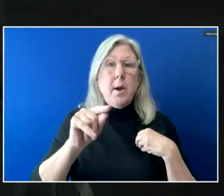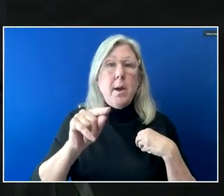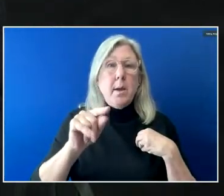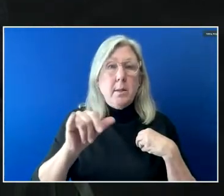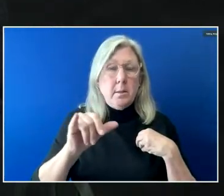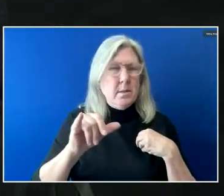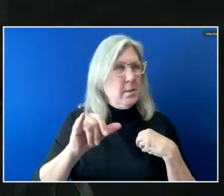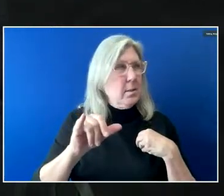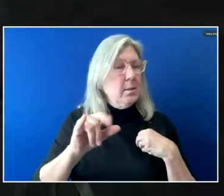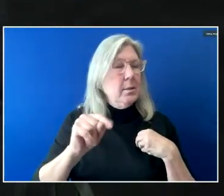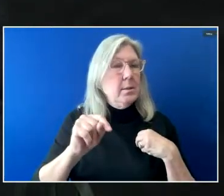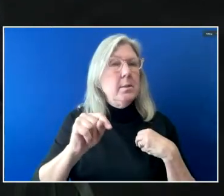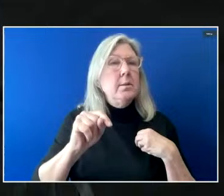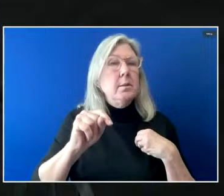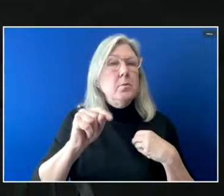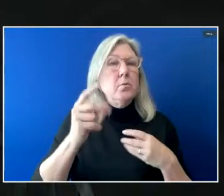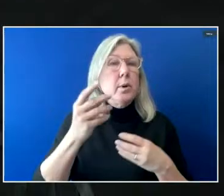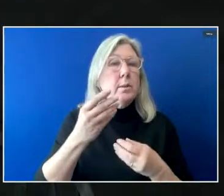an